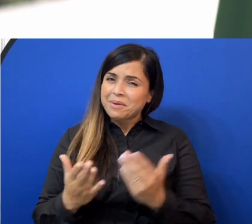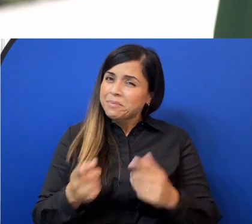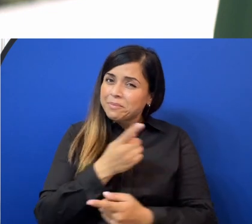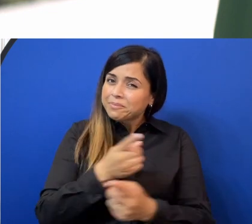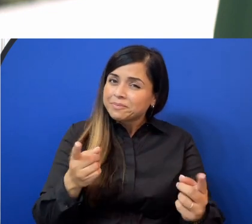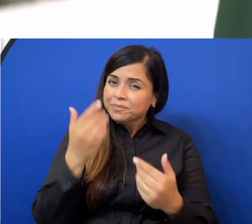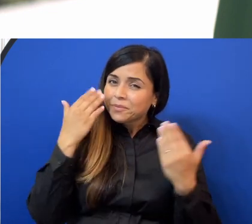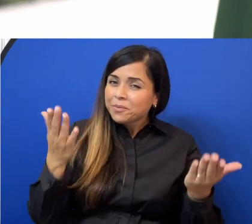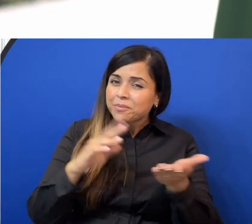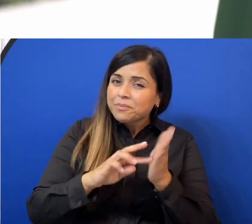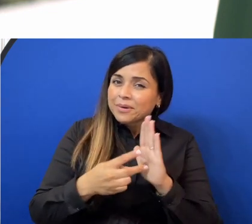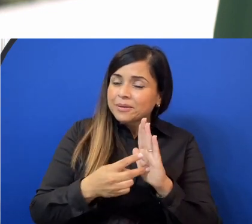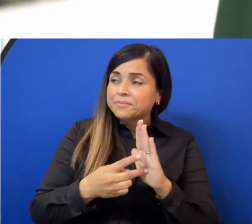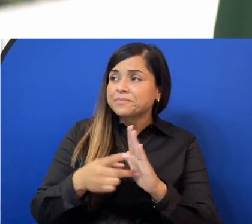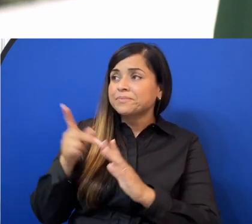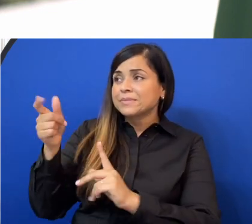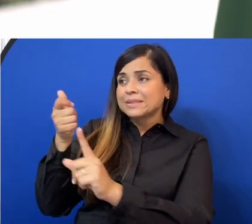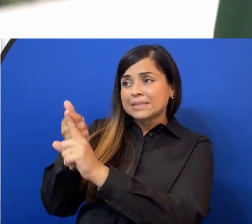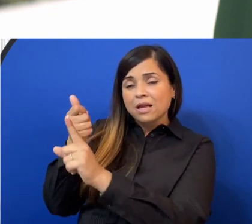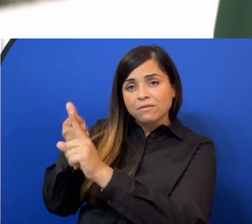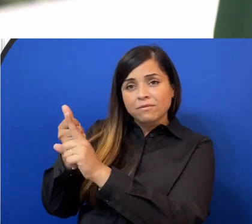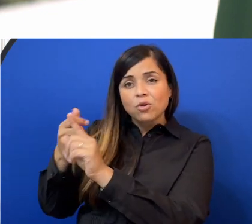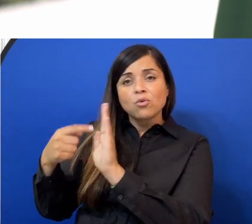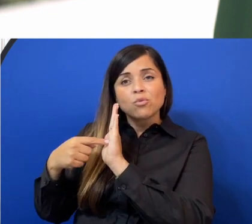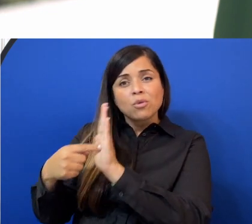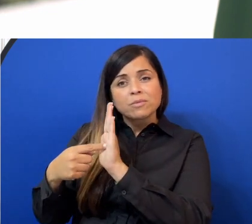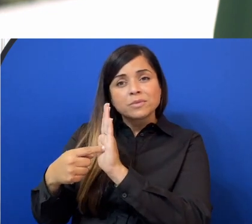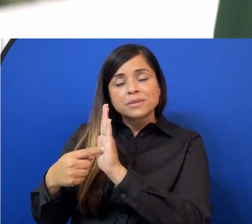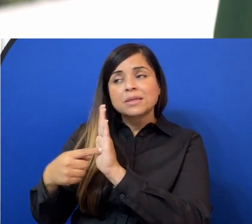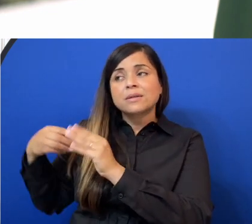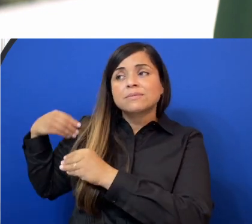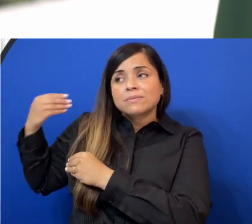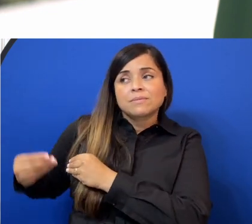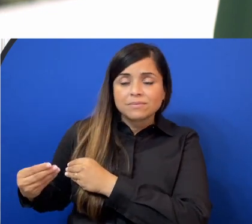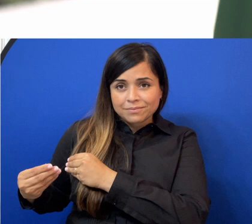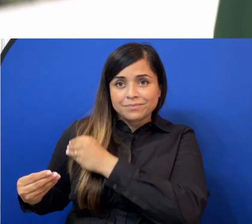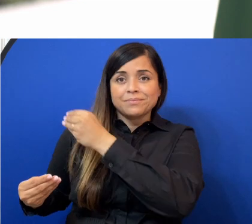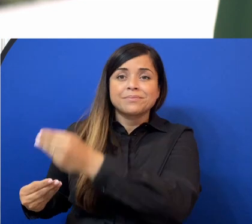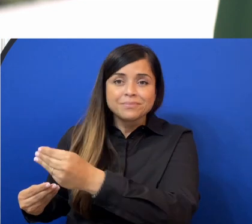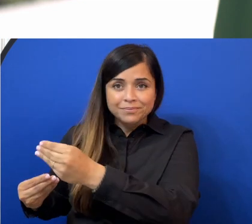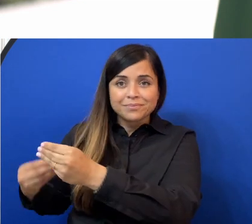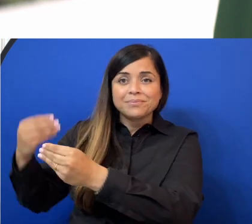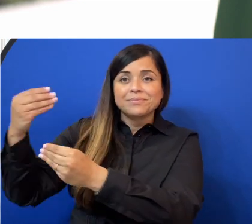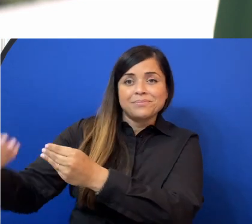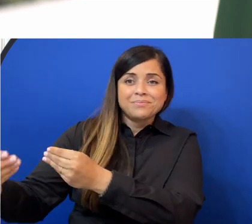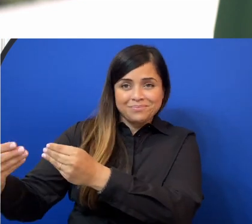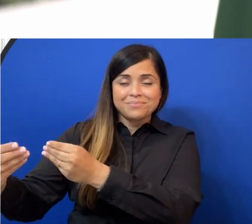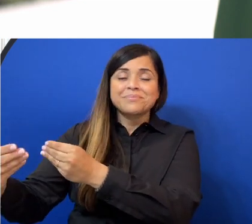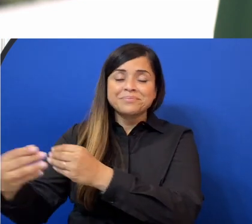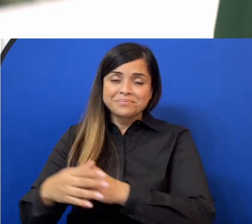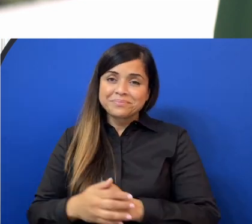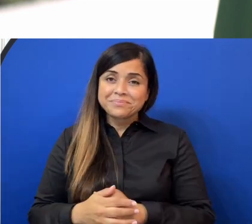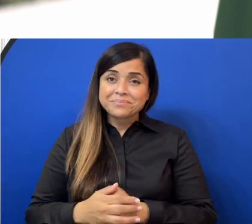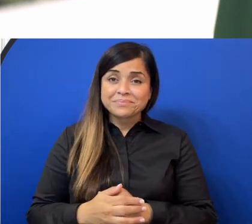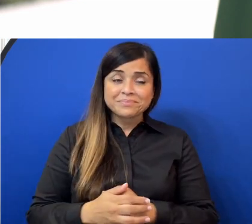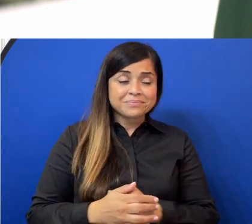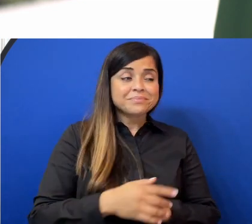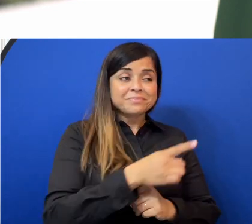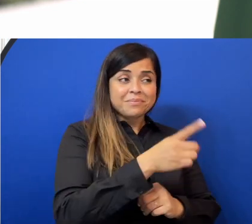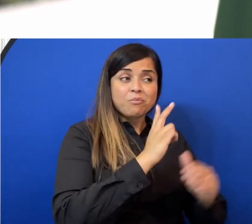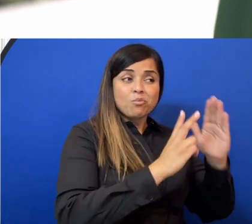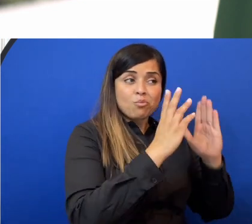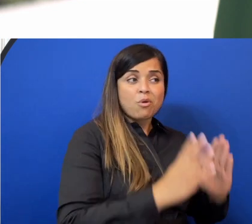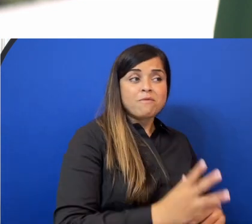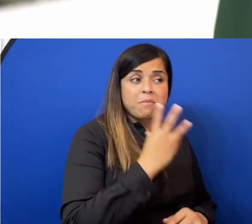historical, institutional office representing the succession of hereditary Ismaili Imams from the first Imam, Hazrat Ali ibn